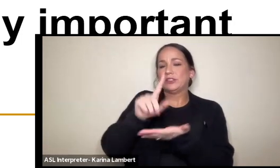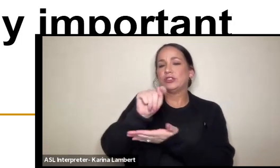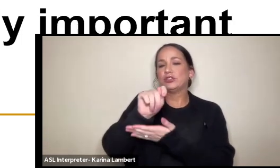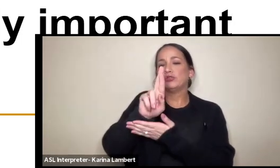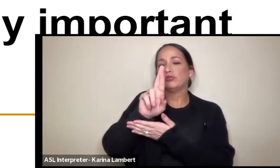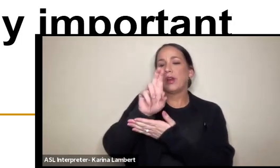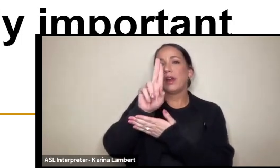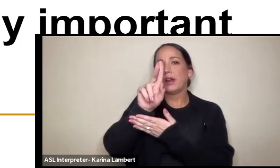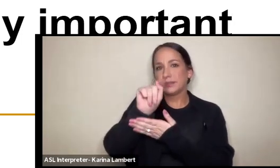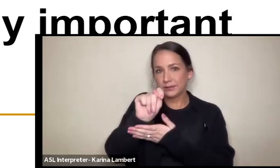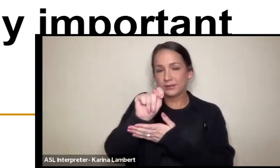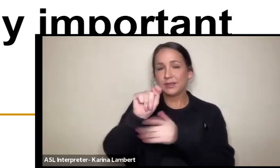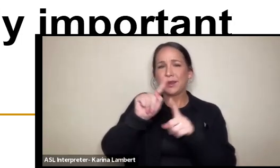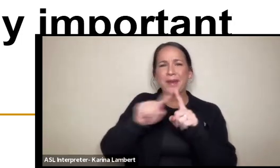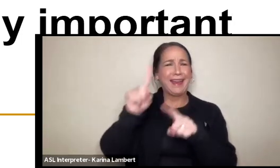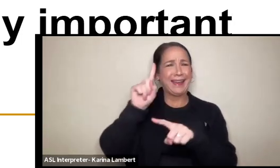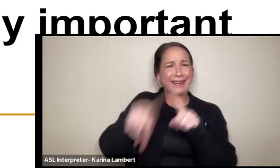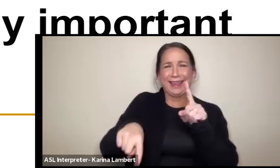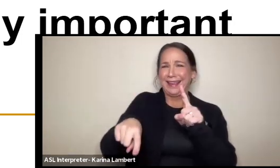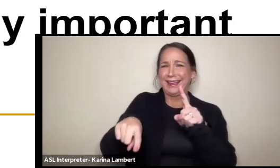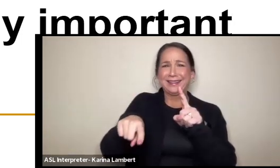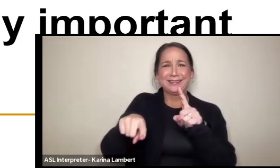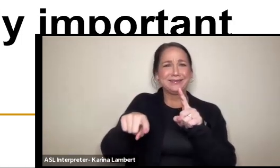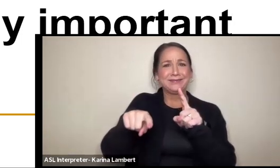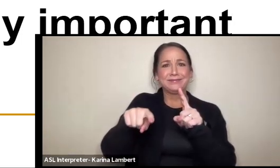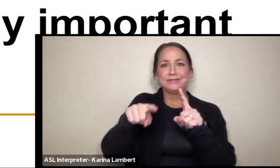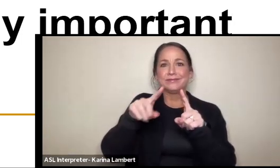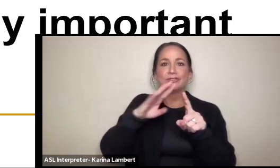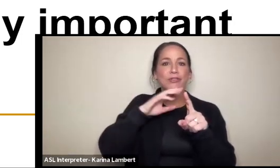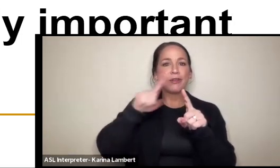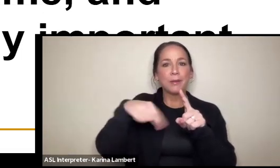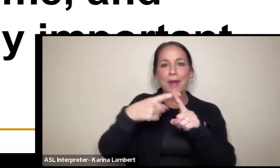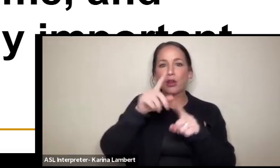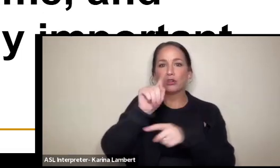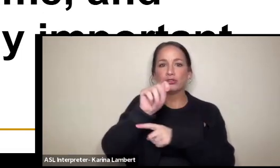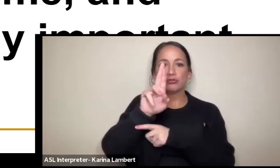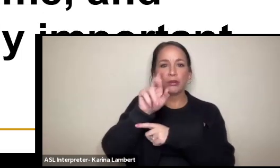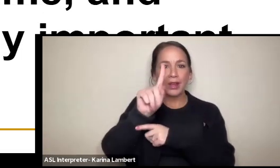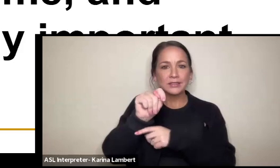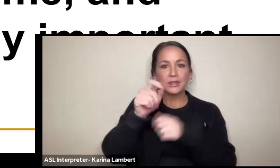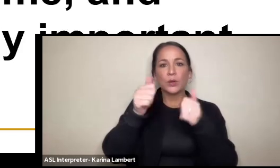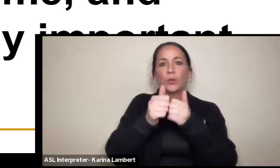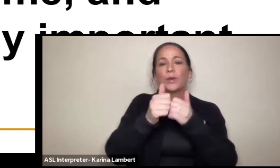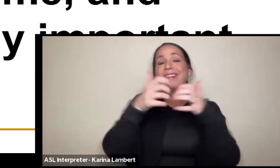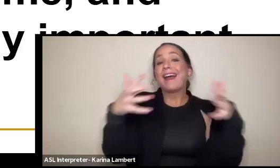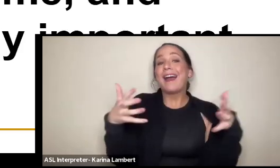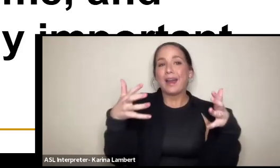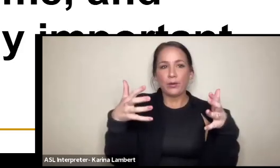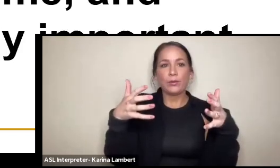talk about trust without doing a little blurb on estate planning.